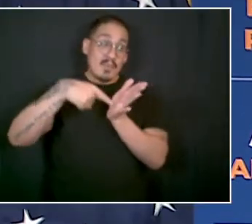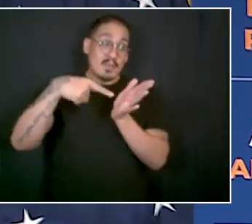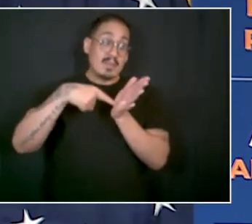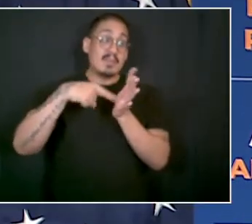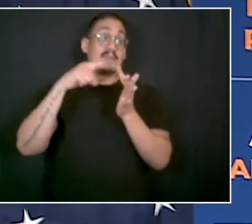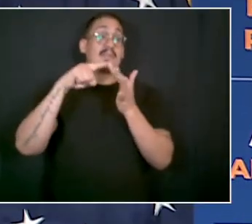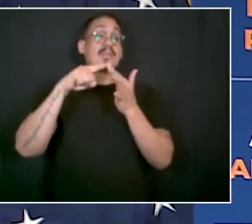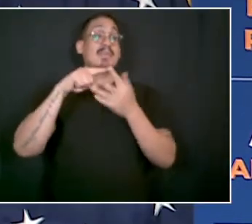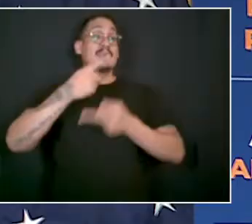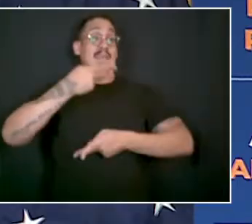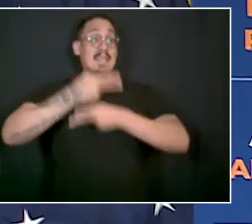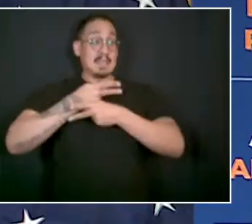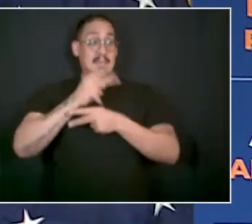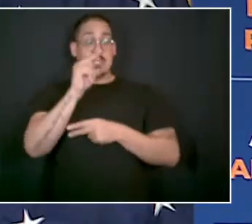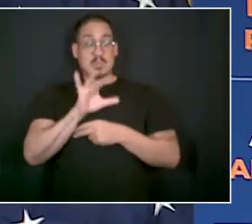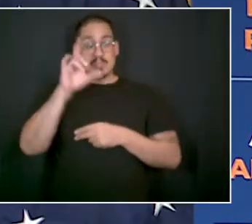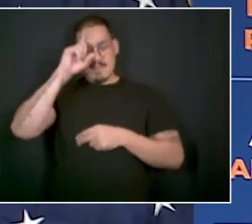people.